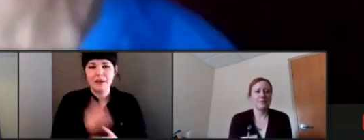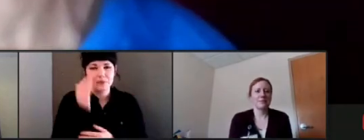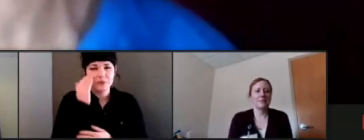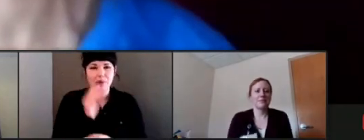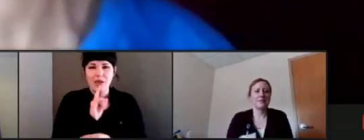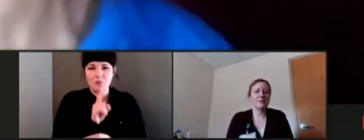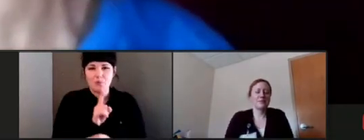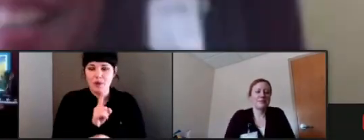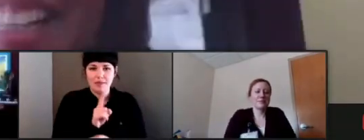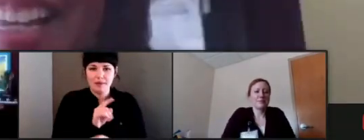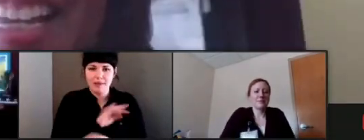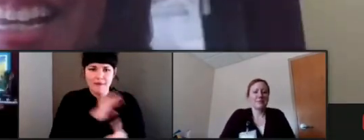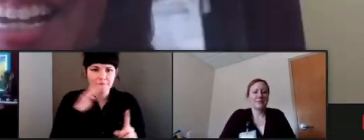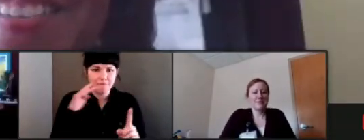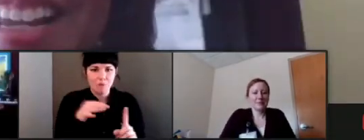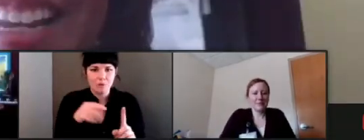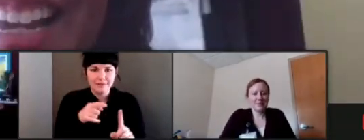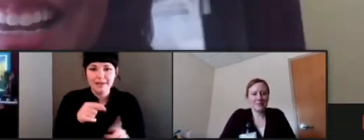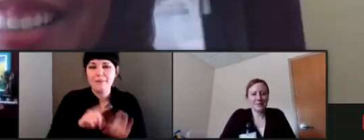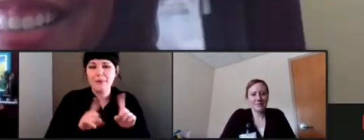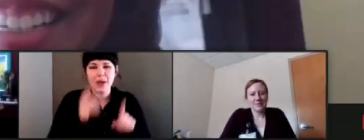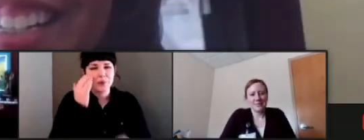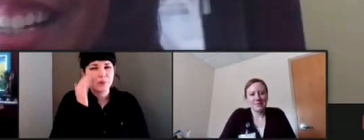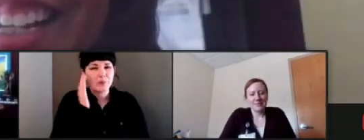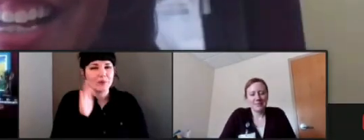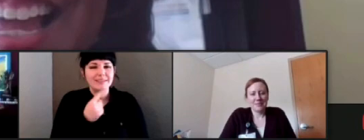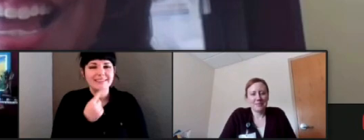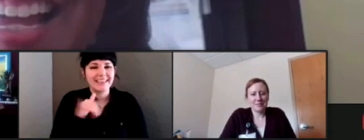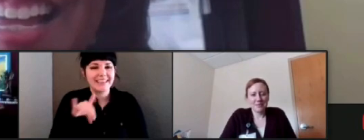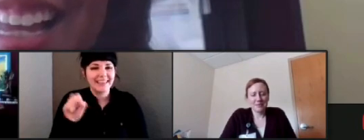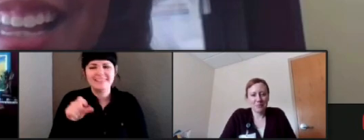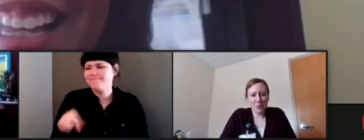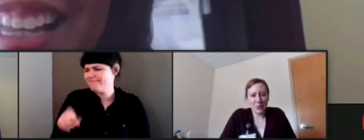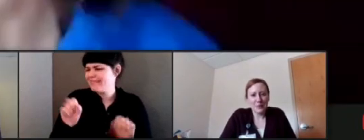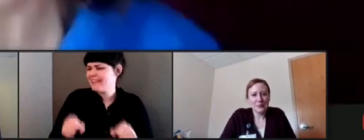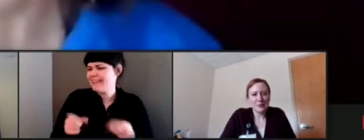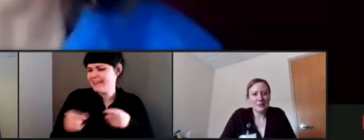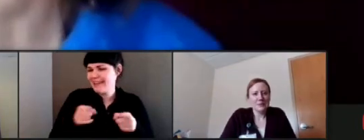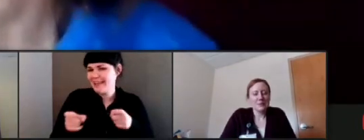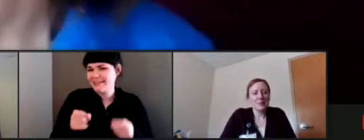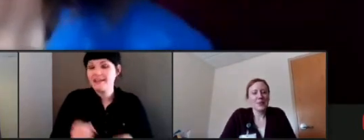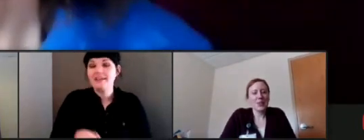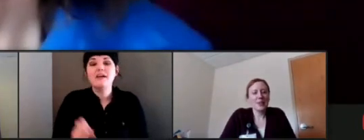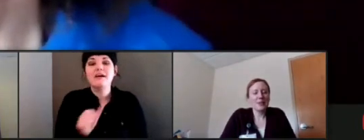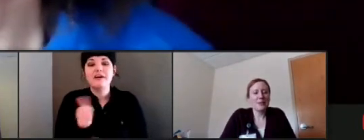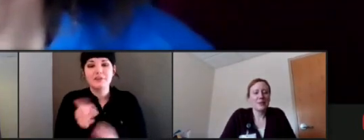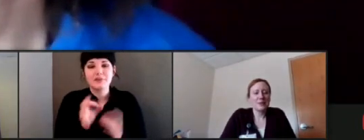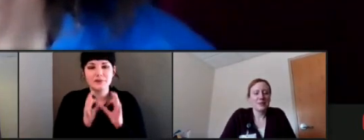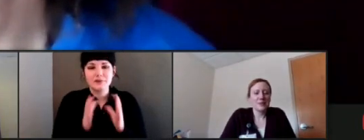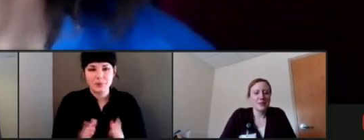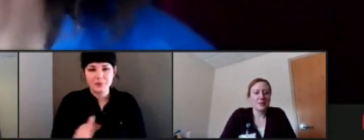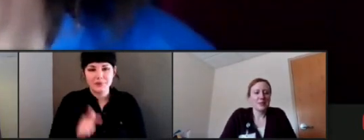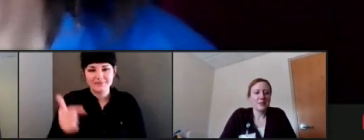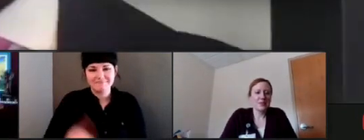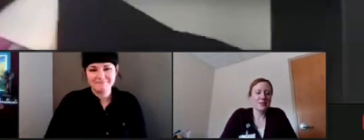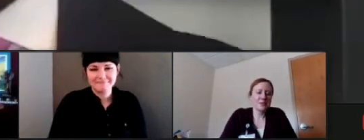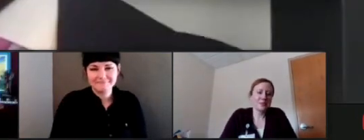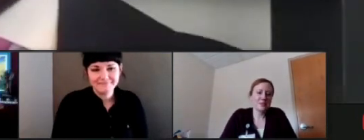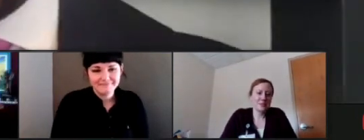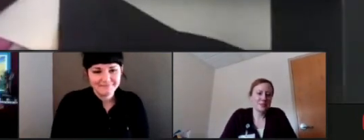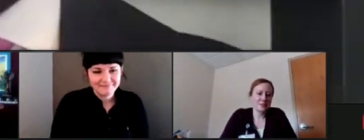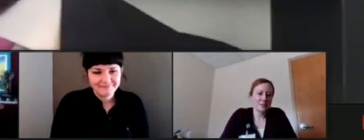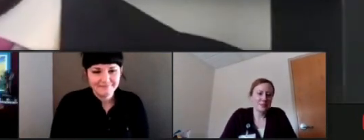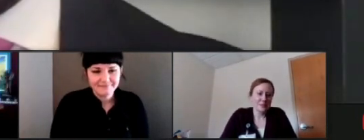knew you were going to say yes, right? You can handle it. Yeah. I know you can. It's needed, Jametta. Like, it's absolutely needed.